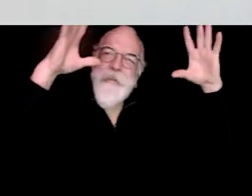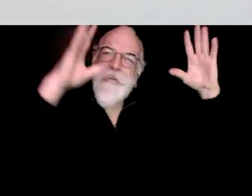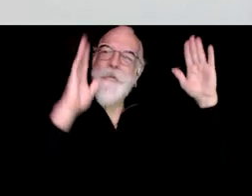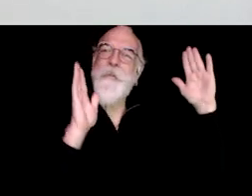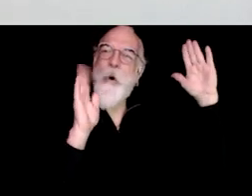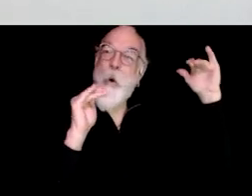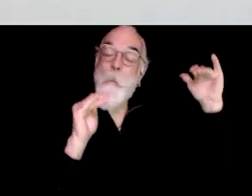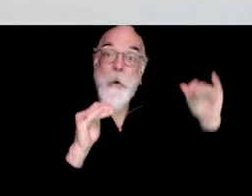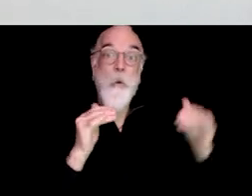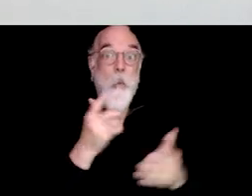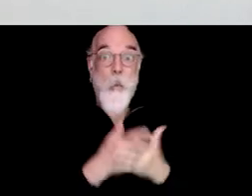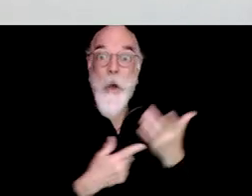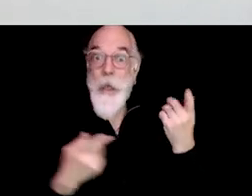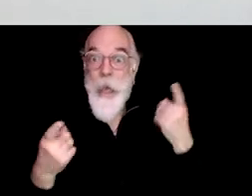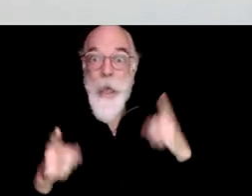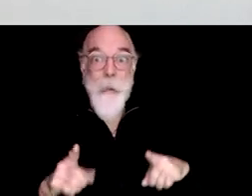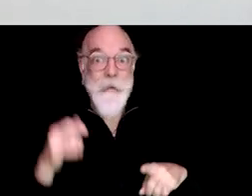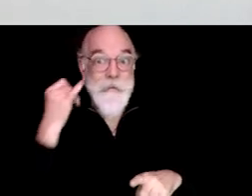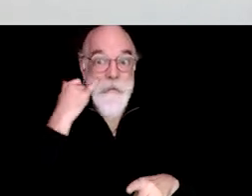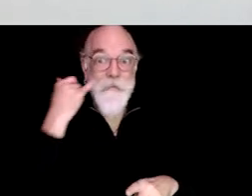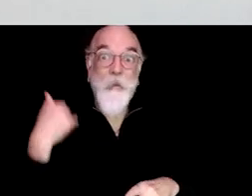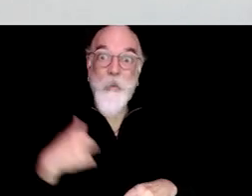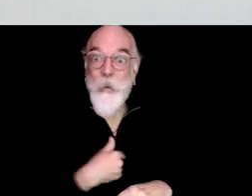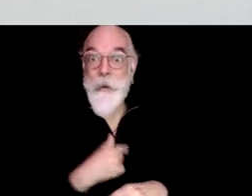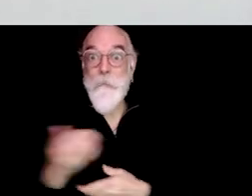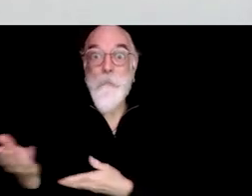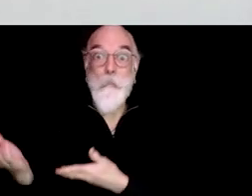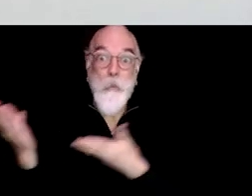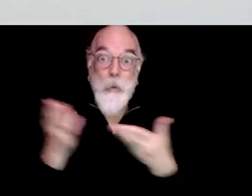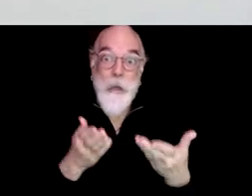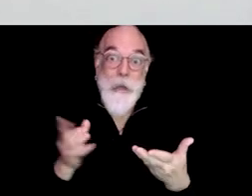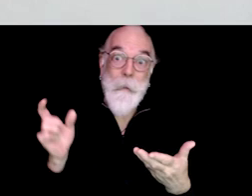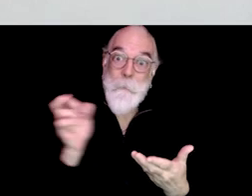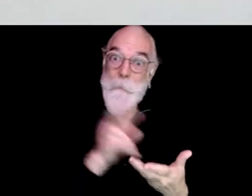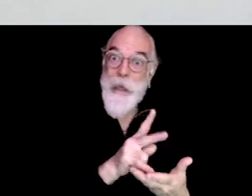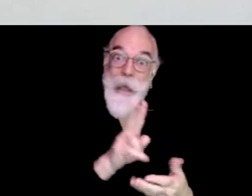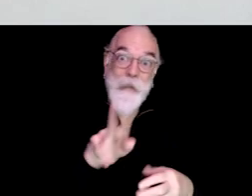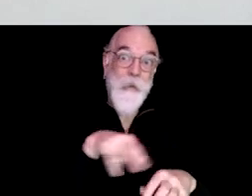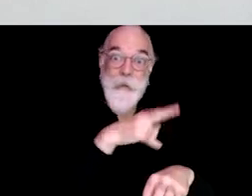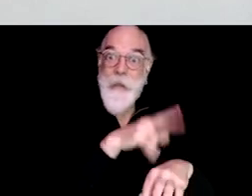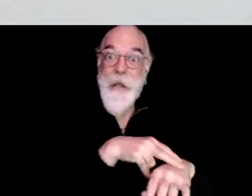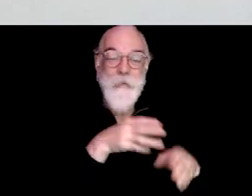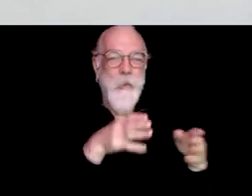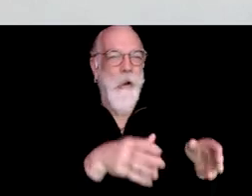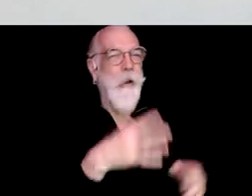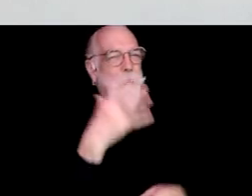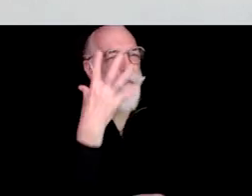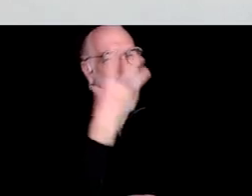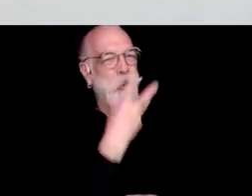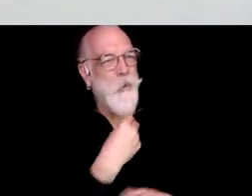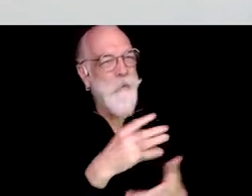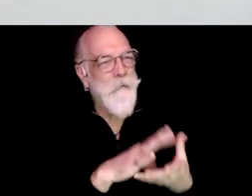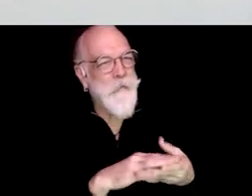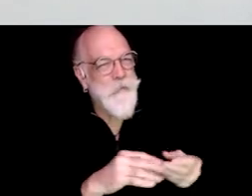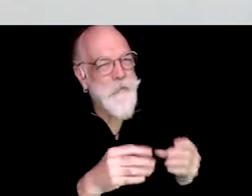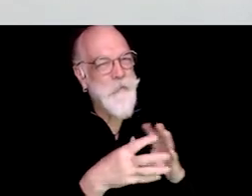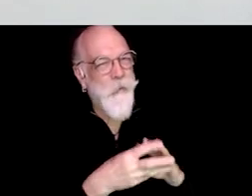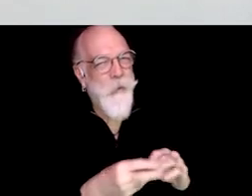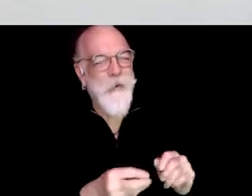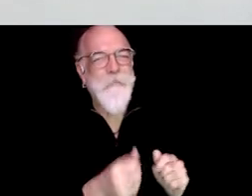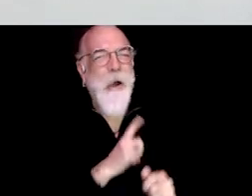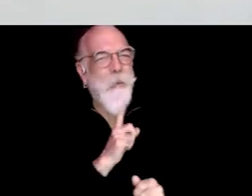hopeful vision for what can happen when we restore things to their natural way. It's just a really beautiful